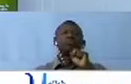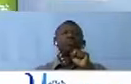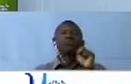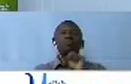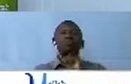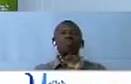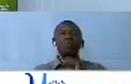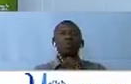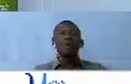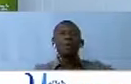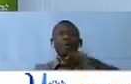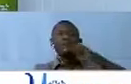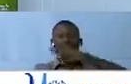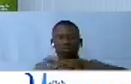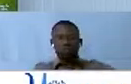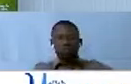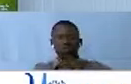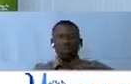In